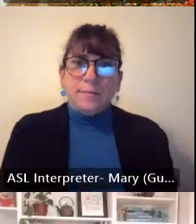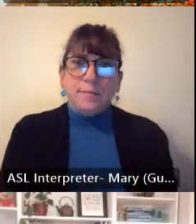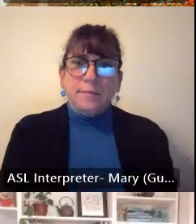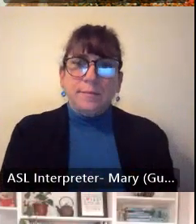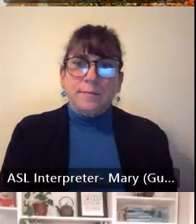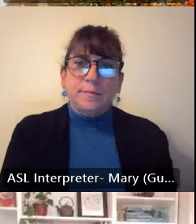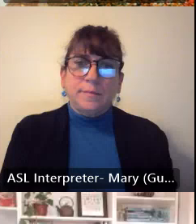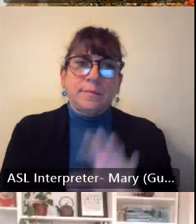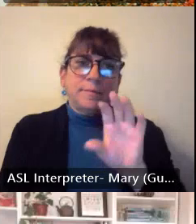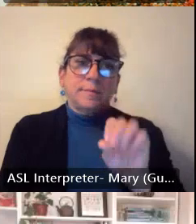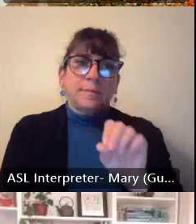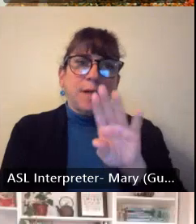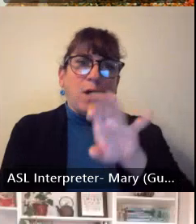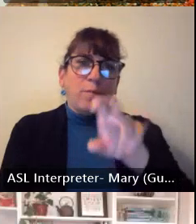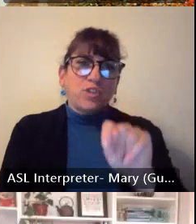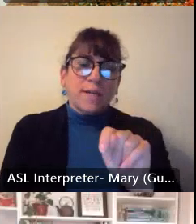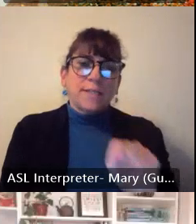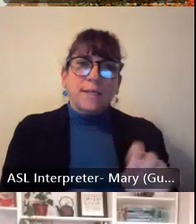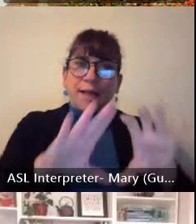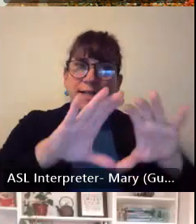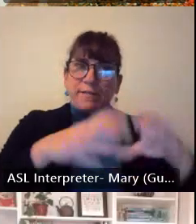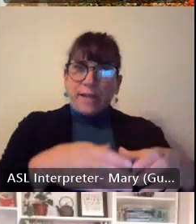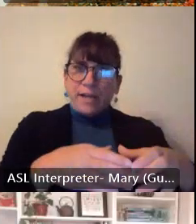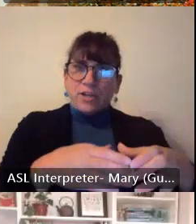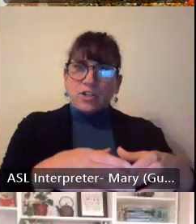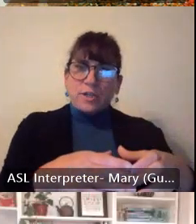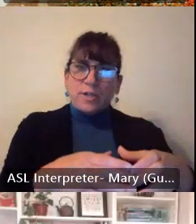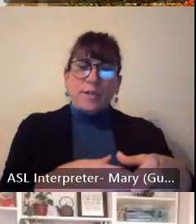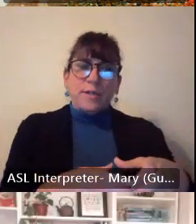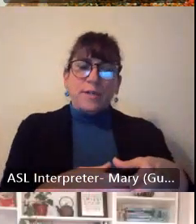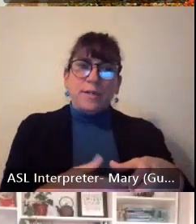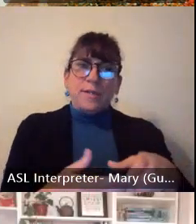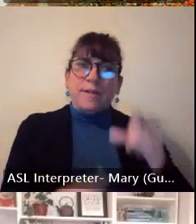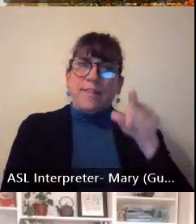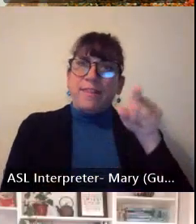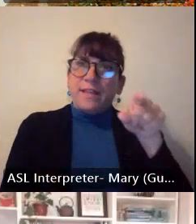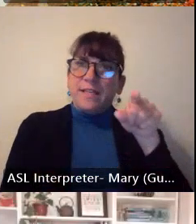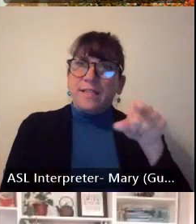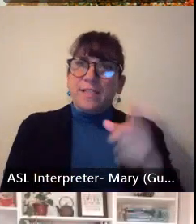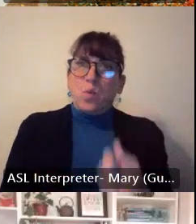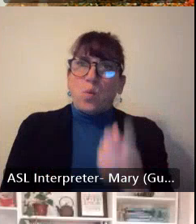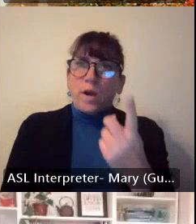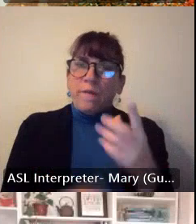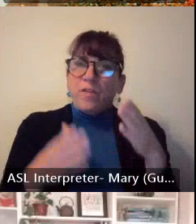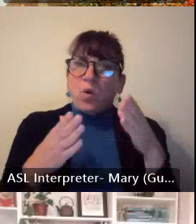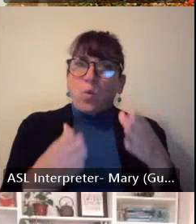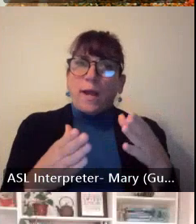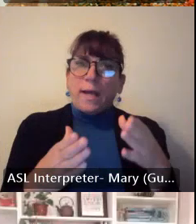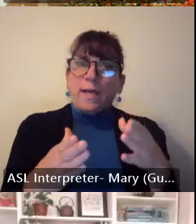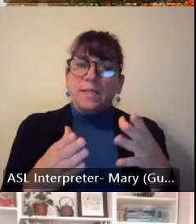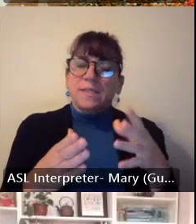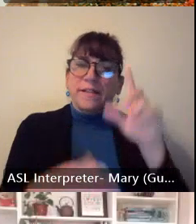Object classification. Again, this is this is one of the ways in which the